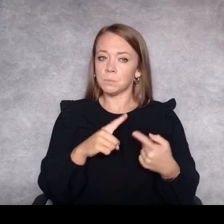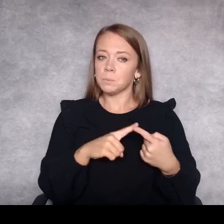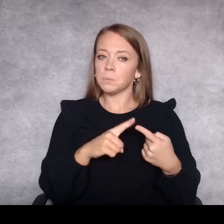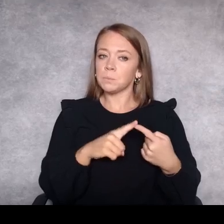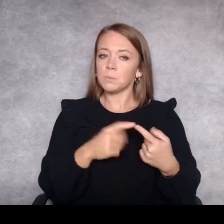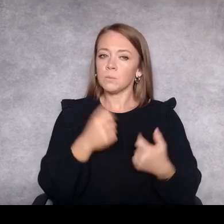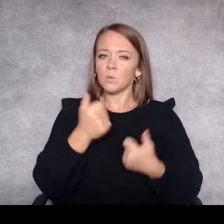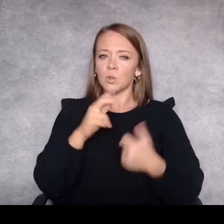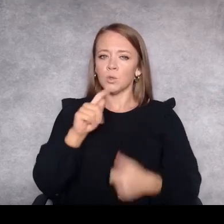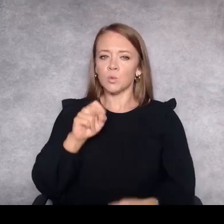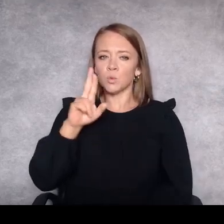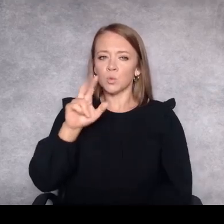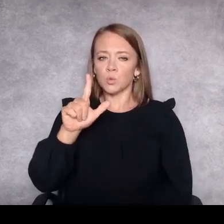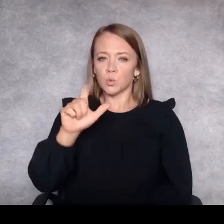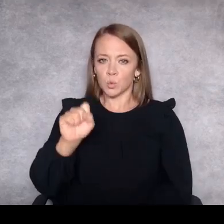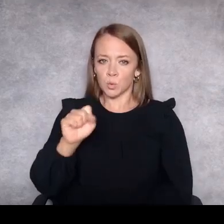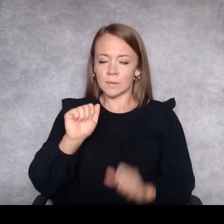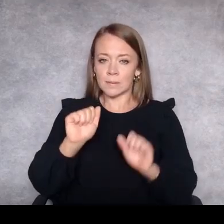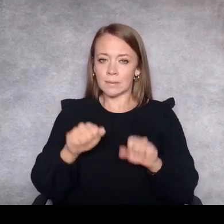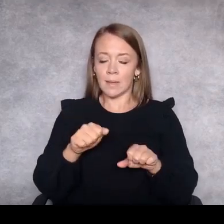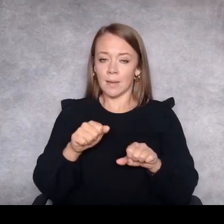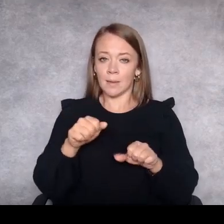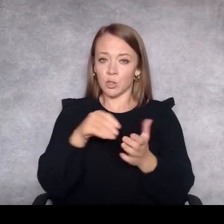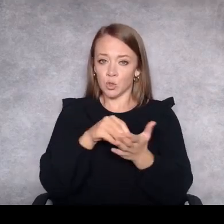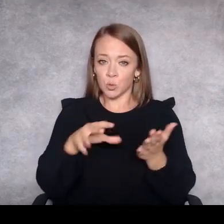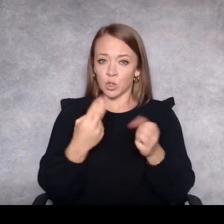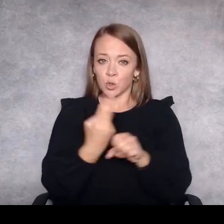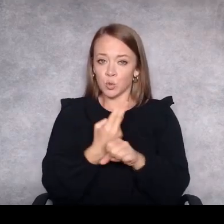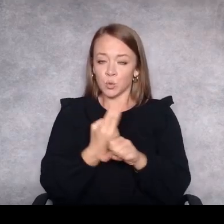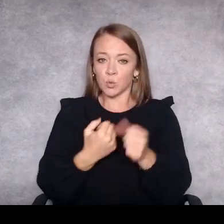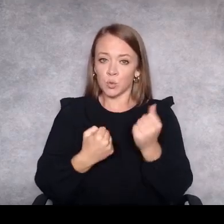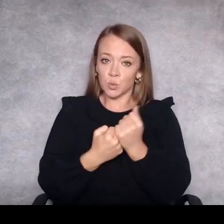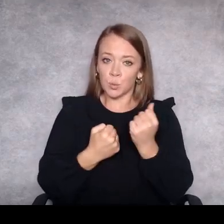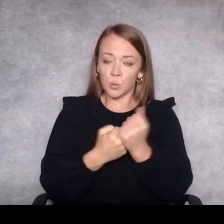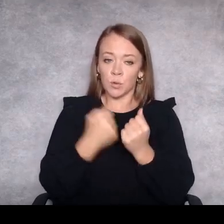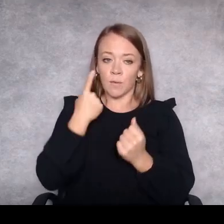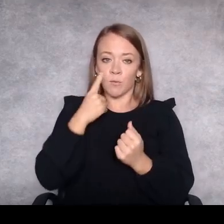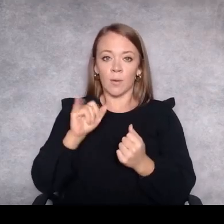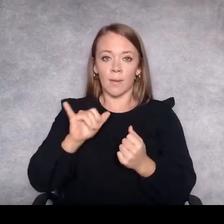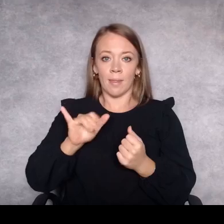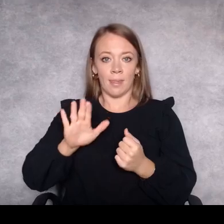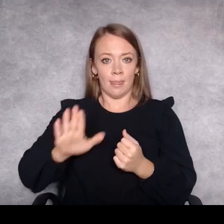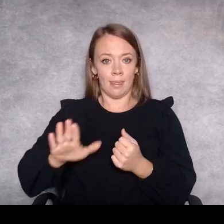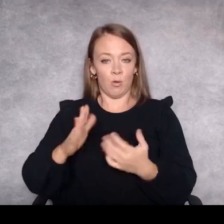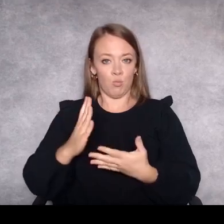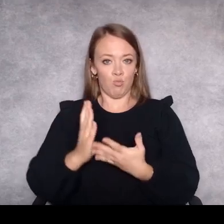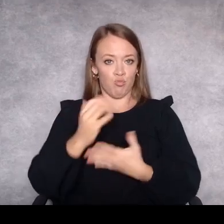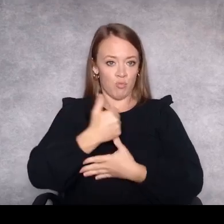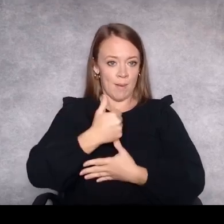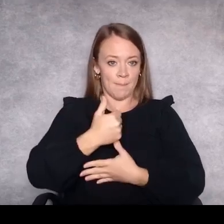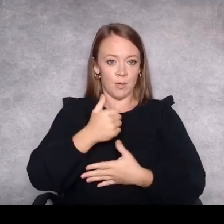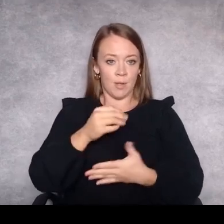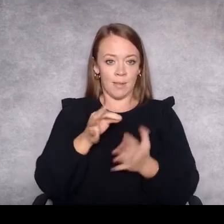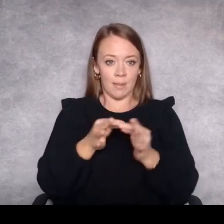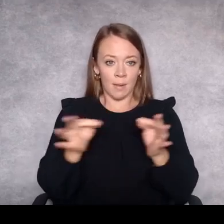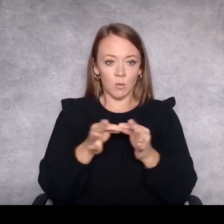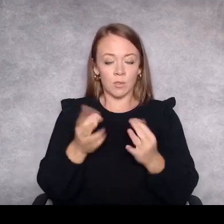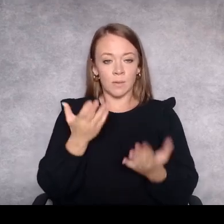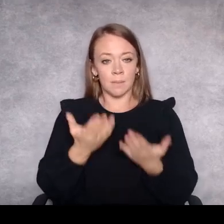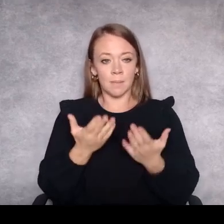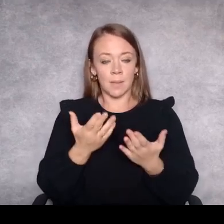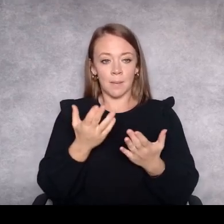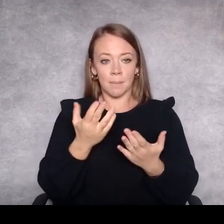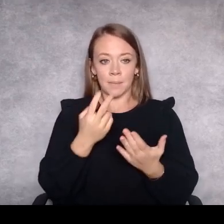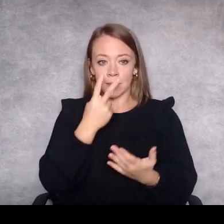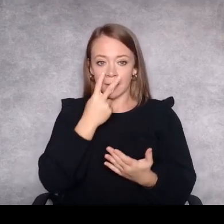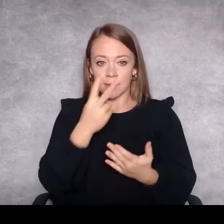What tools can students use to support accessing core instruction in their primary language, if appropriate, such as